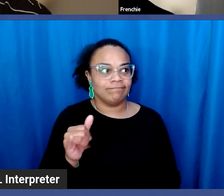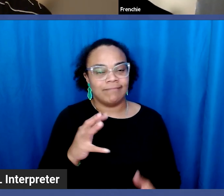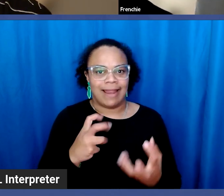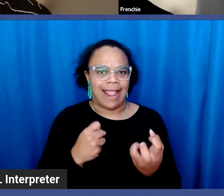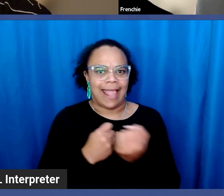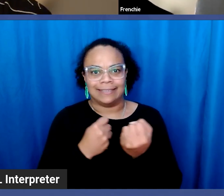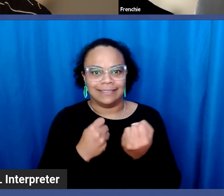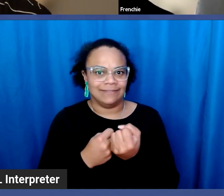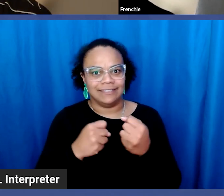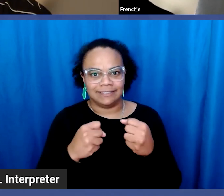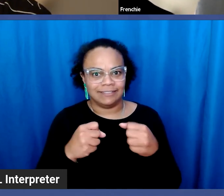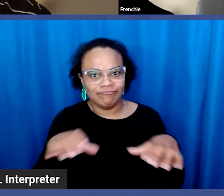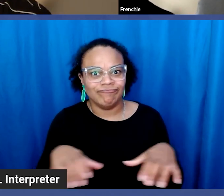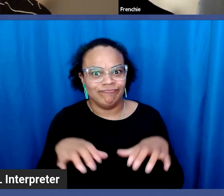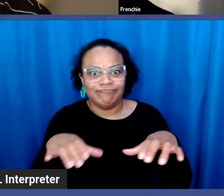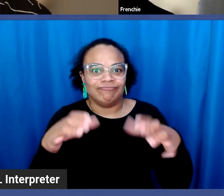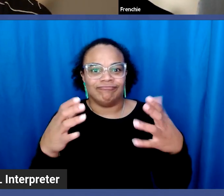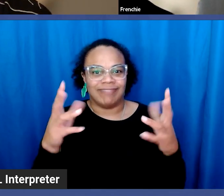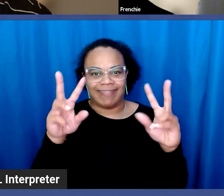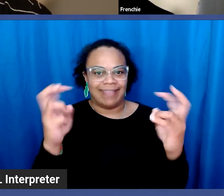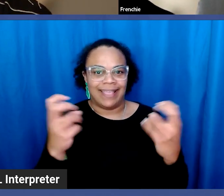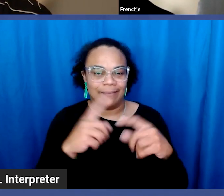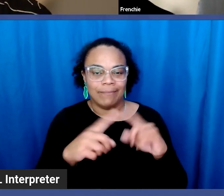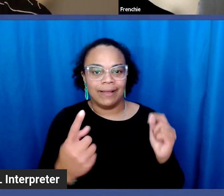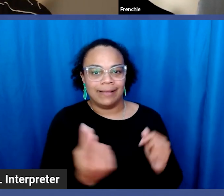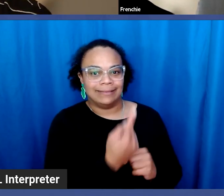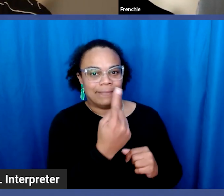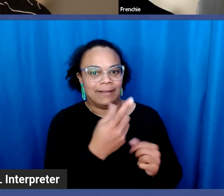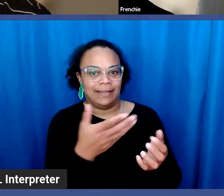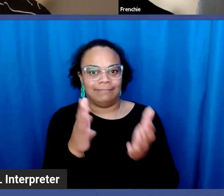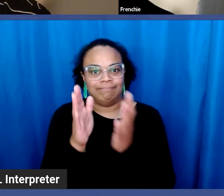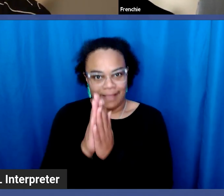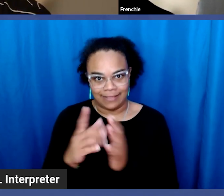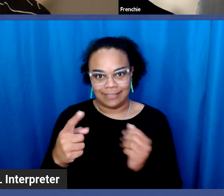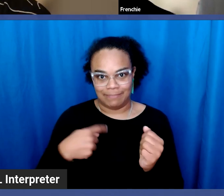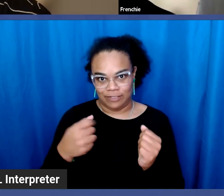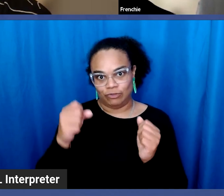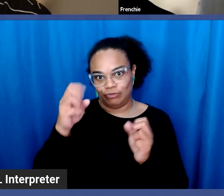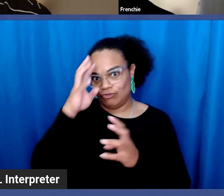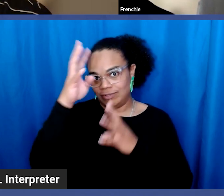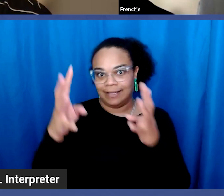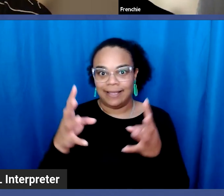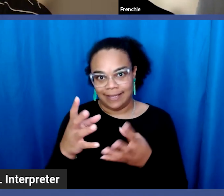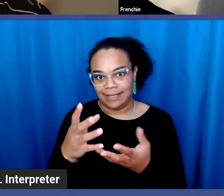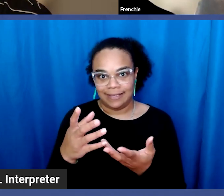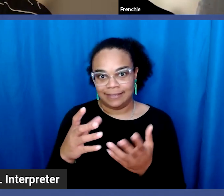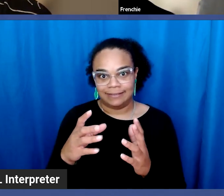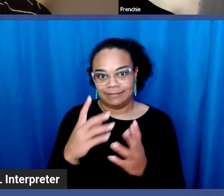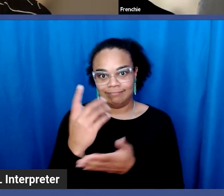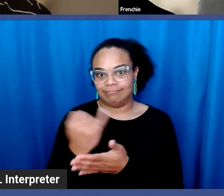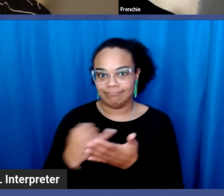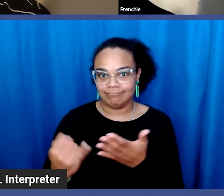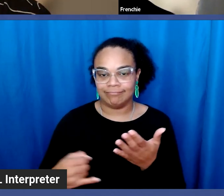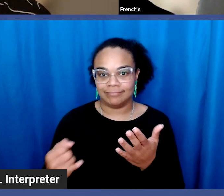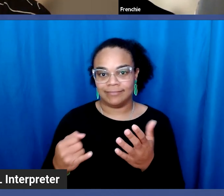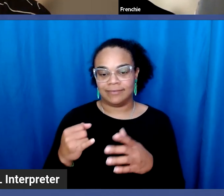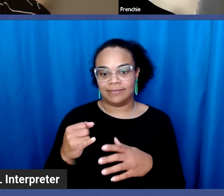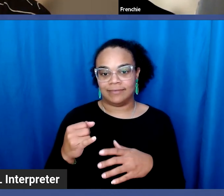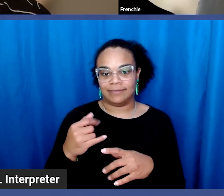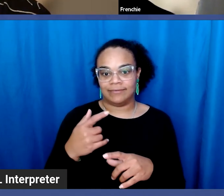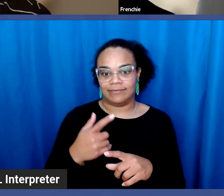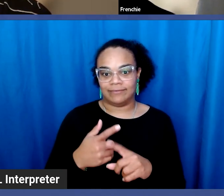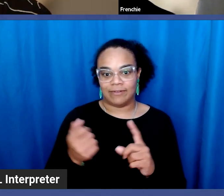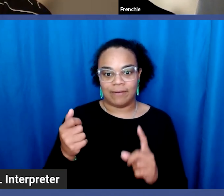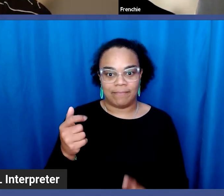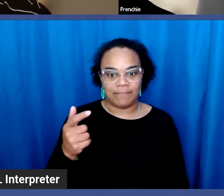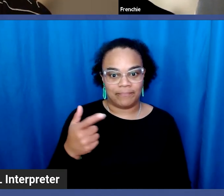activist themed, but someone had commissioned a piece from me like in Oregon, and